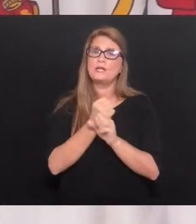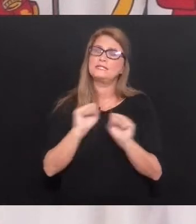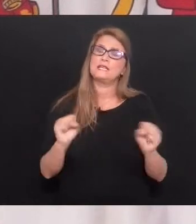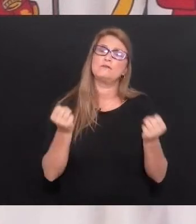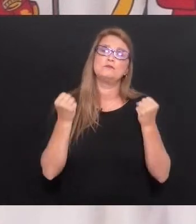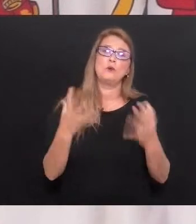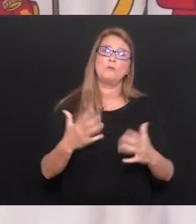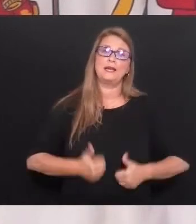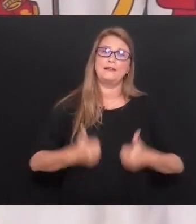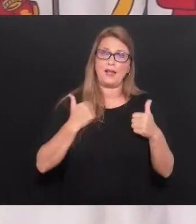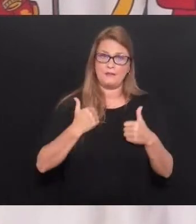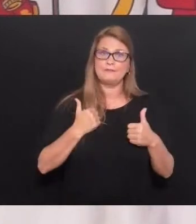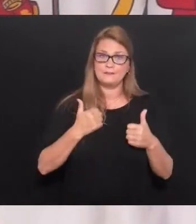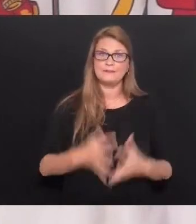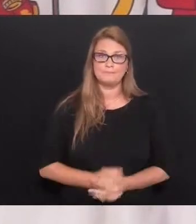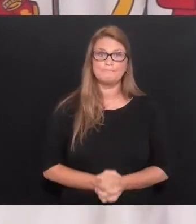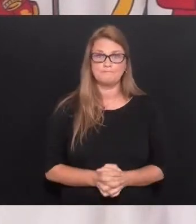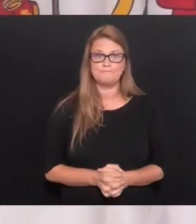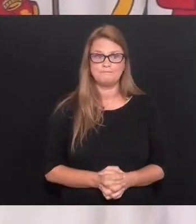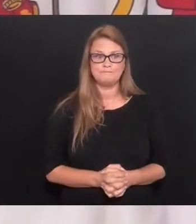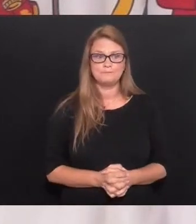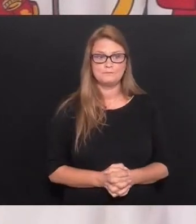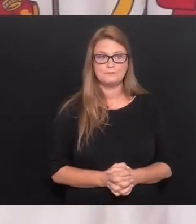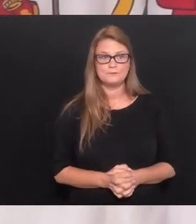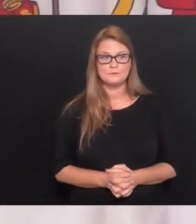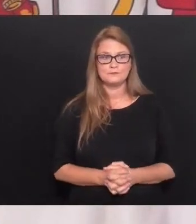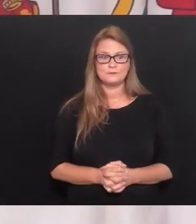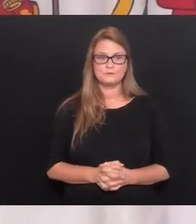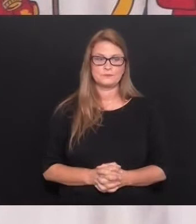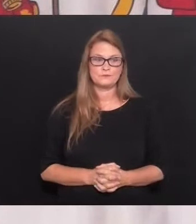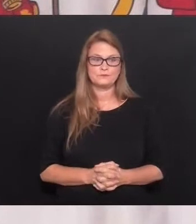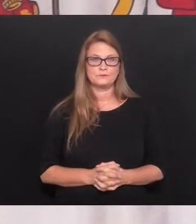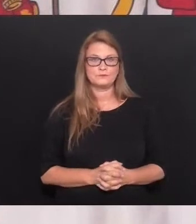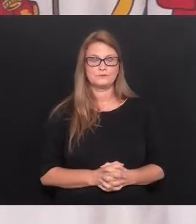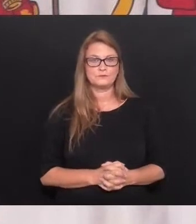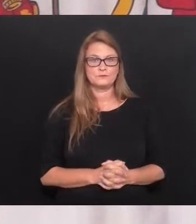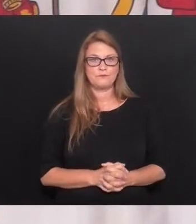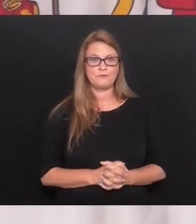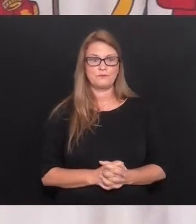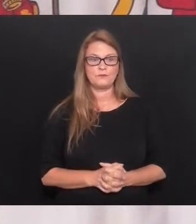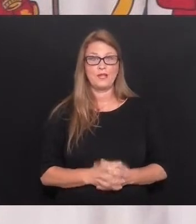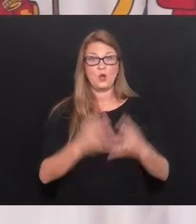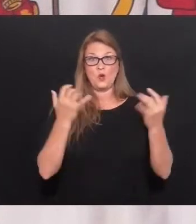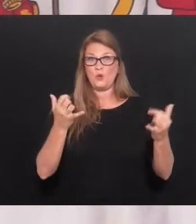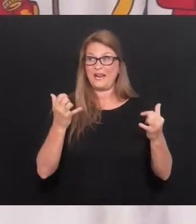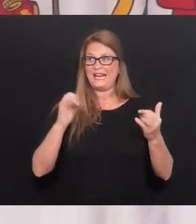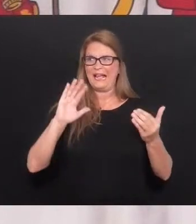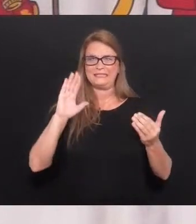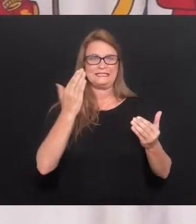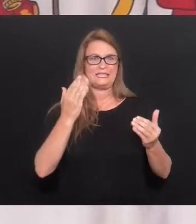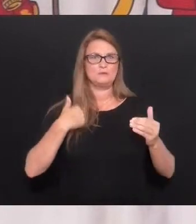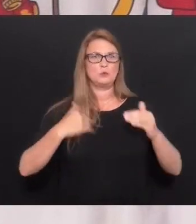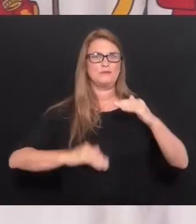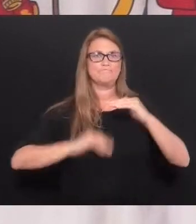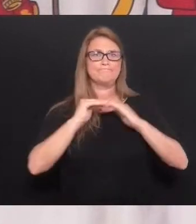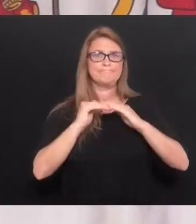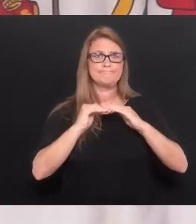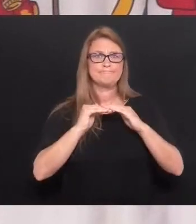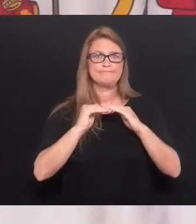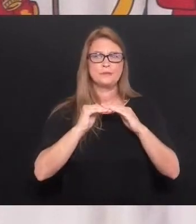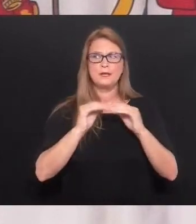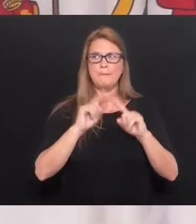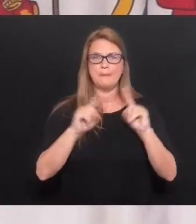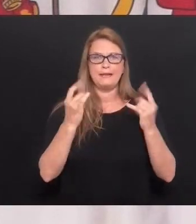lives. Now, in doing so, just like anybody, we've hit a wall, and we need to absolutely keep